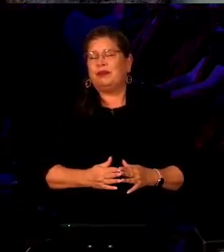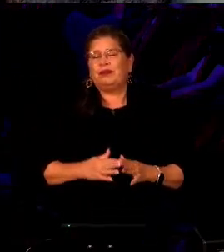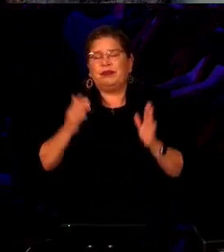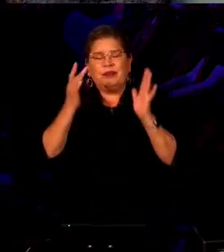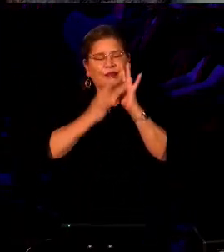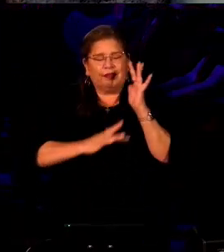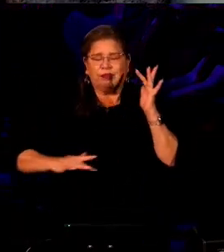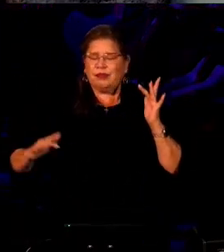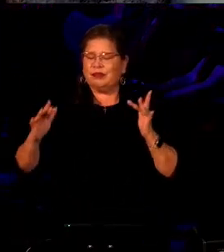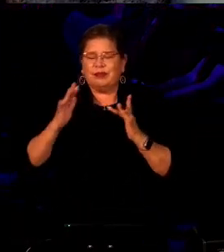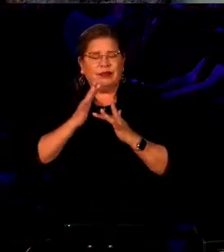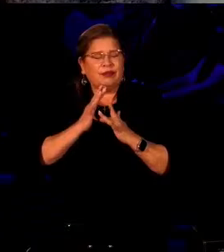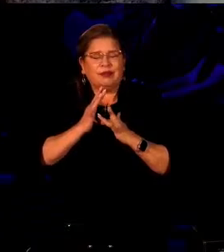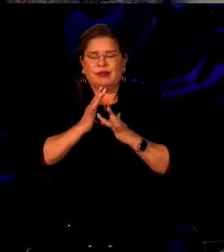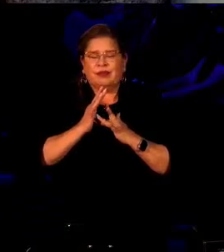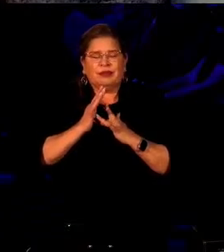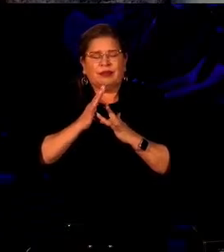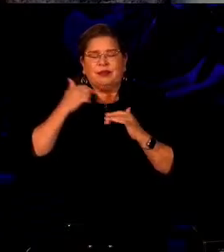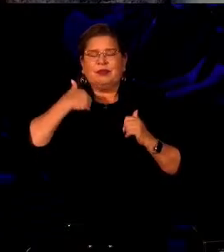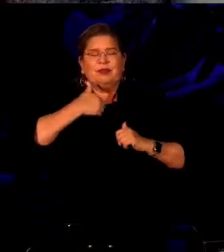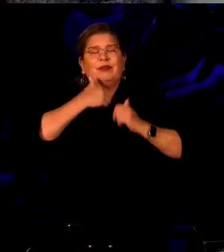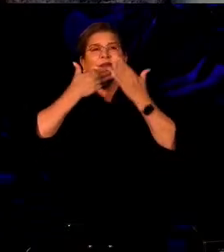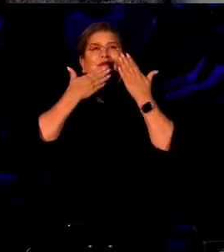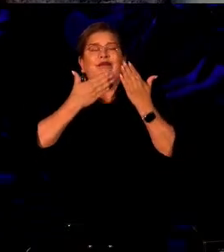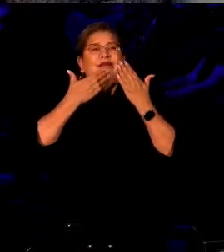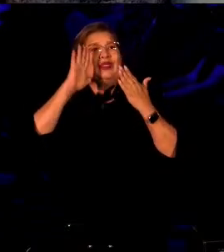Jesus, we thank You for Your sacrifice.